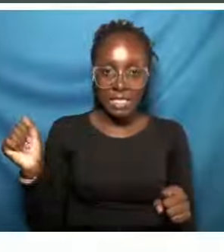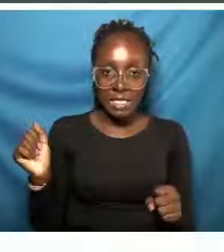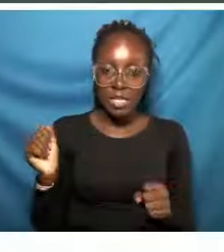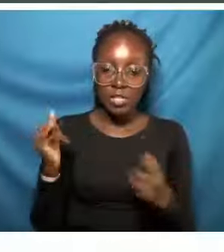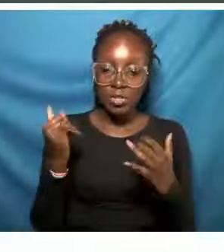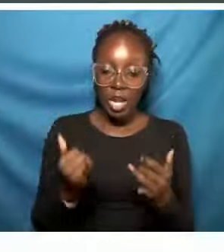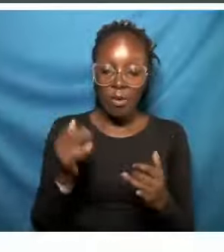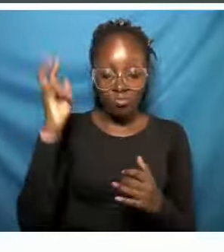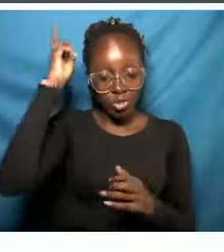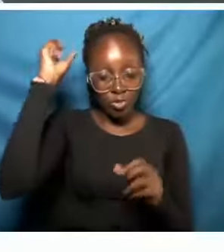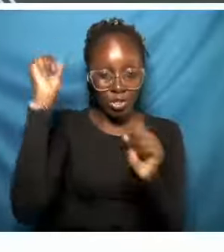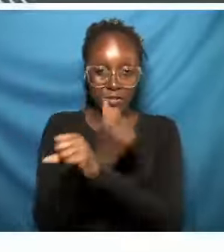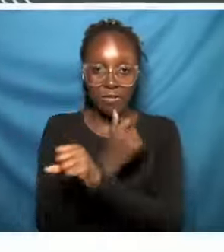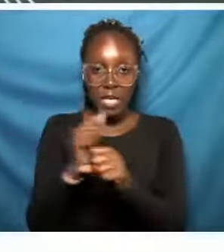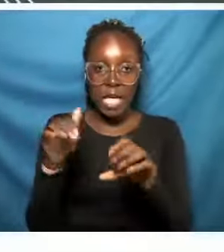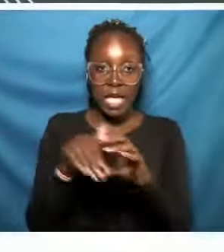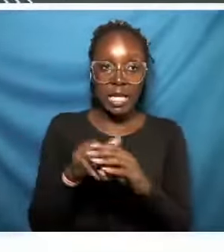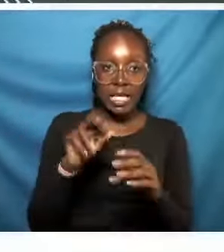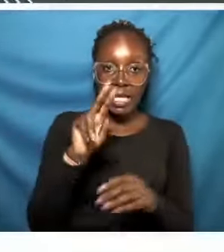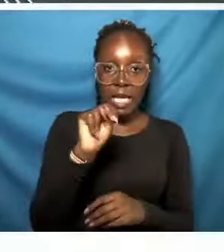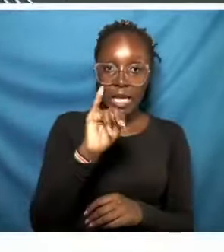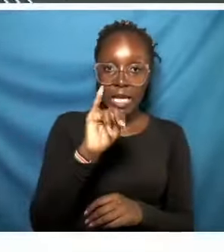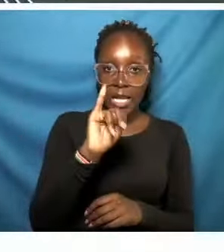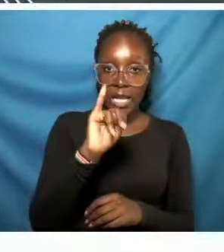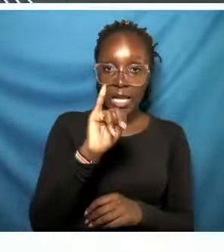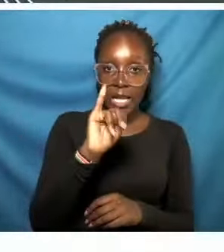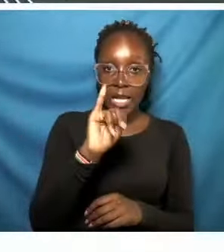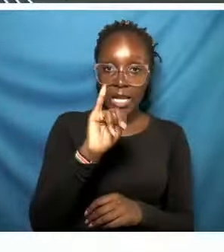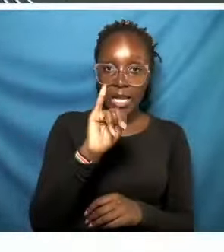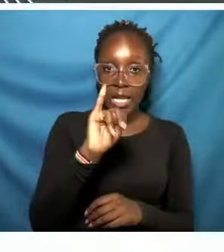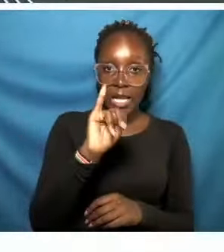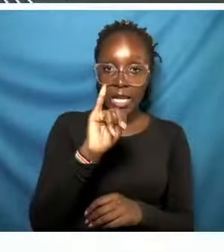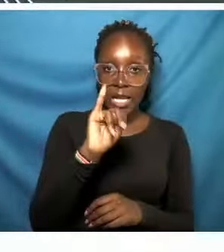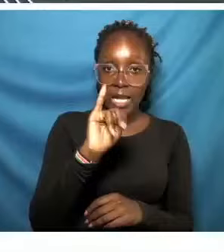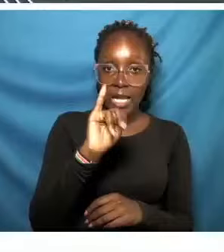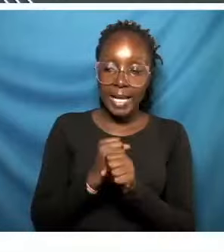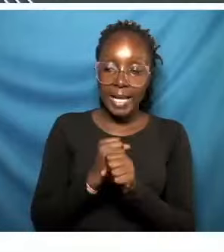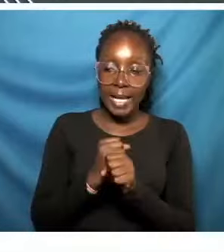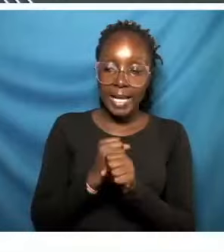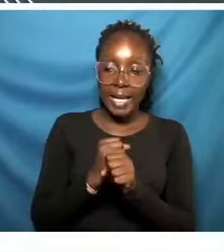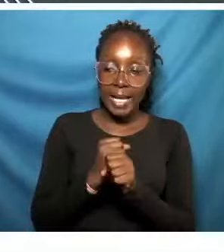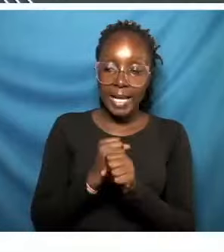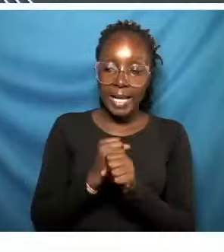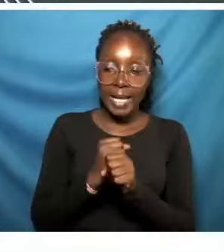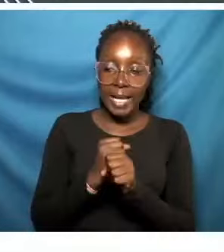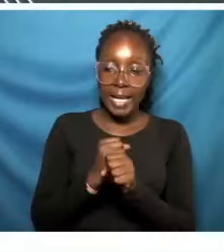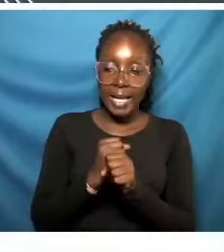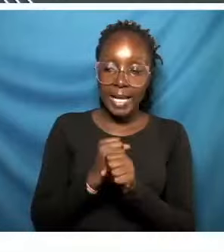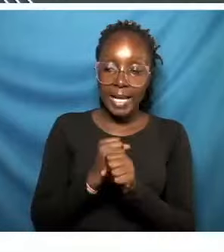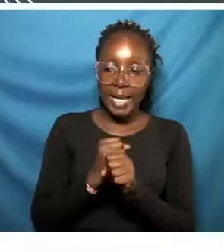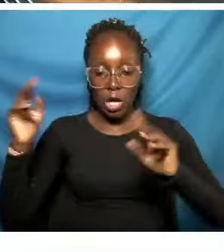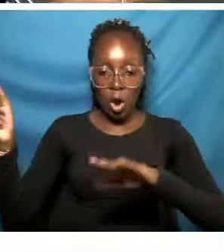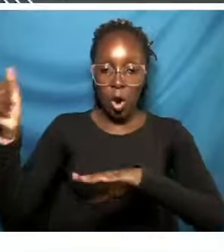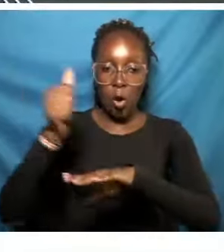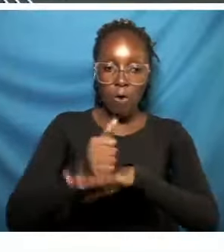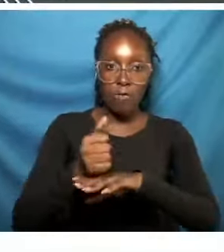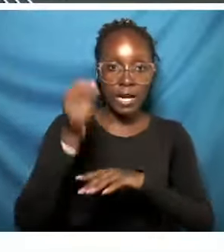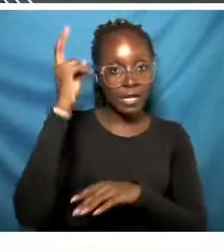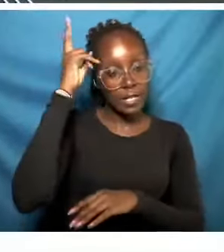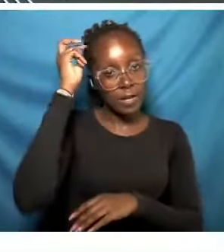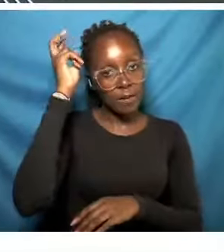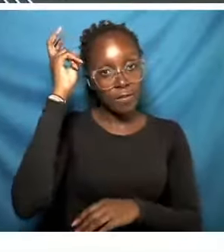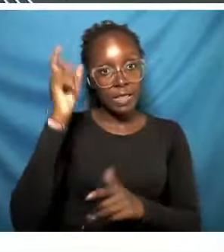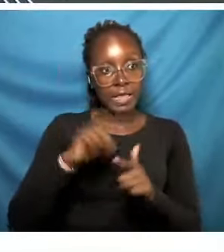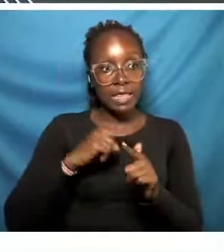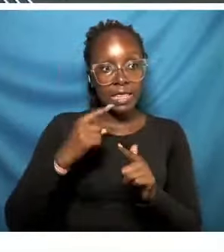He says, in NIV version, says, he made a public triumph over him, shamefully walking him before